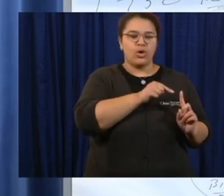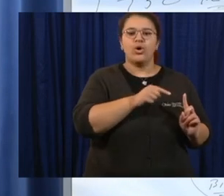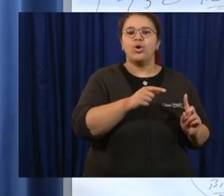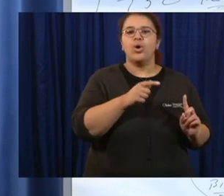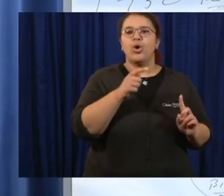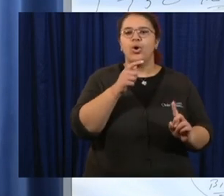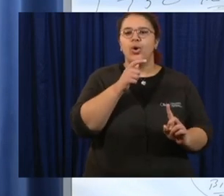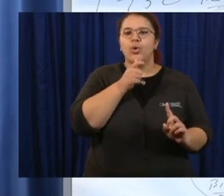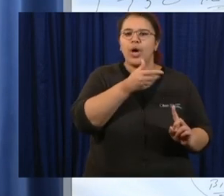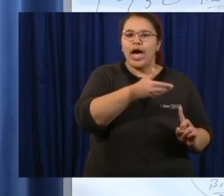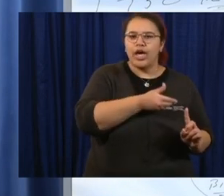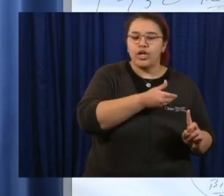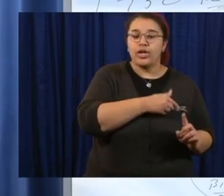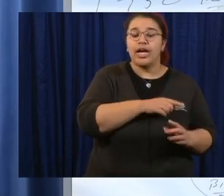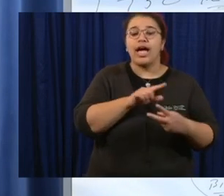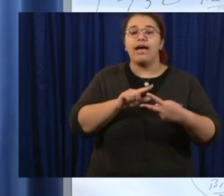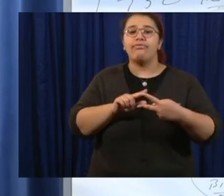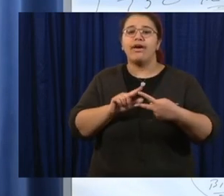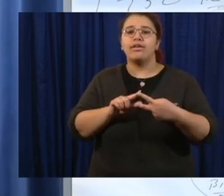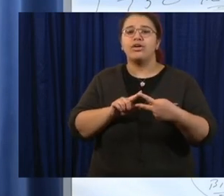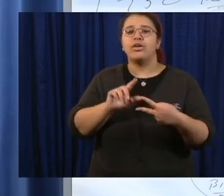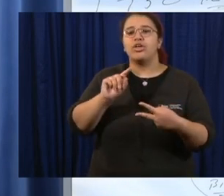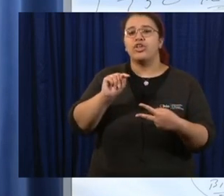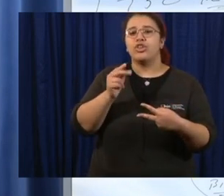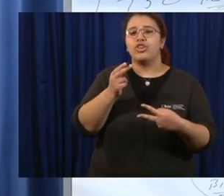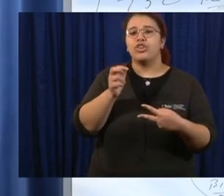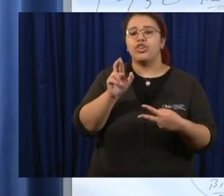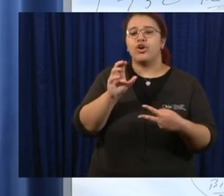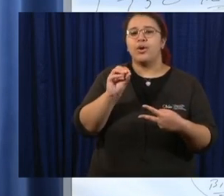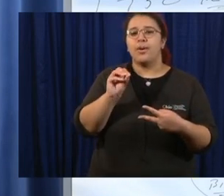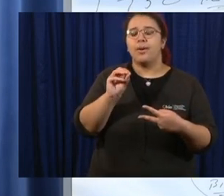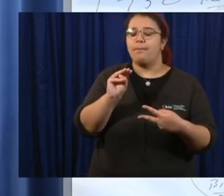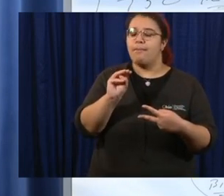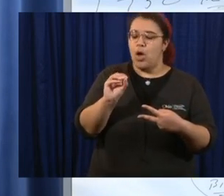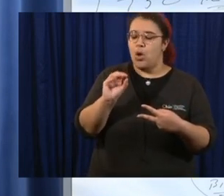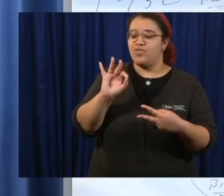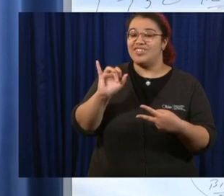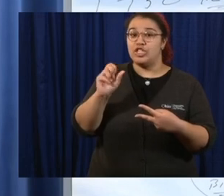Fisher and Rodell Dental, that would be helpful.